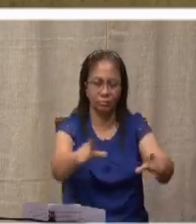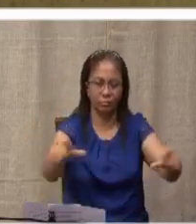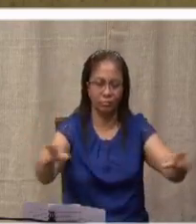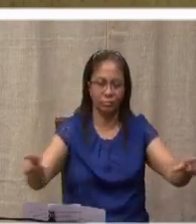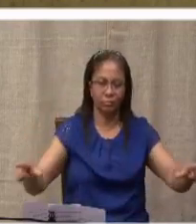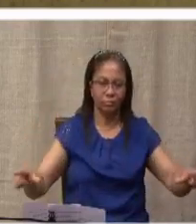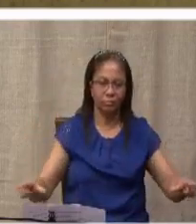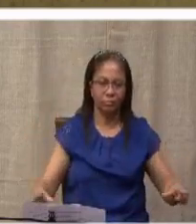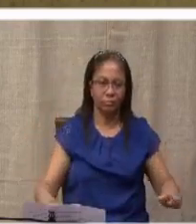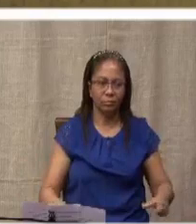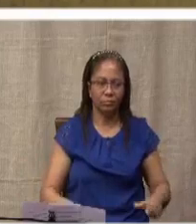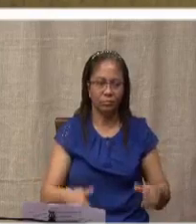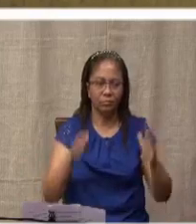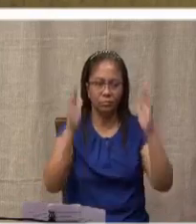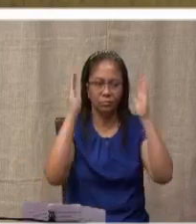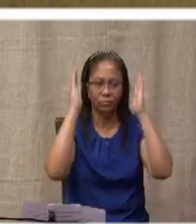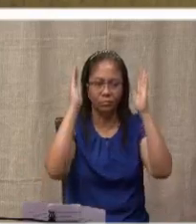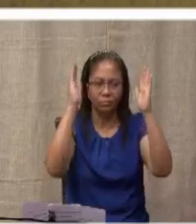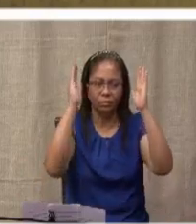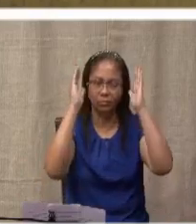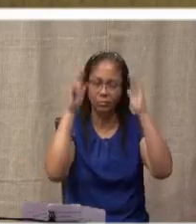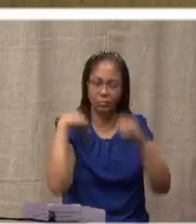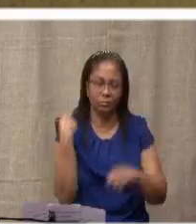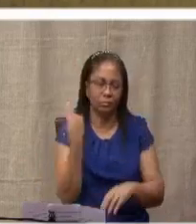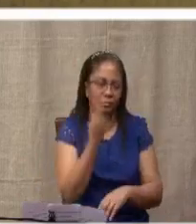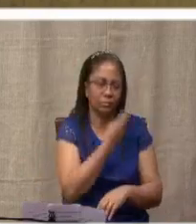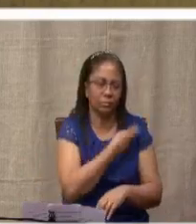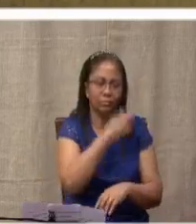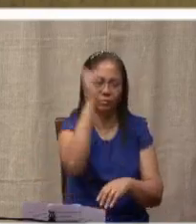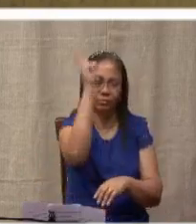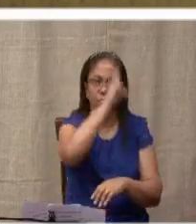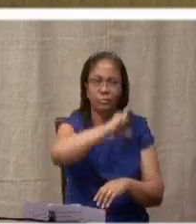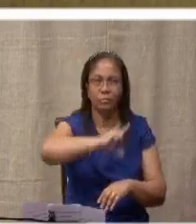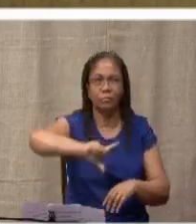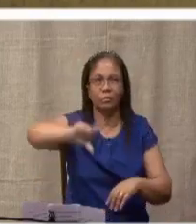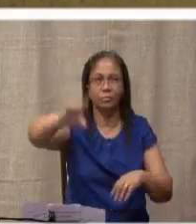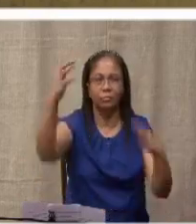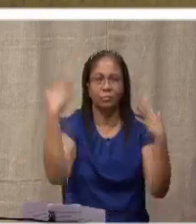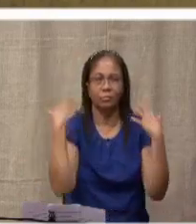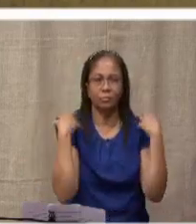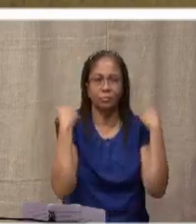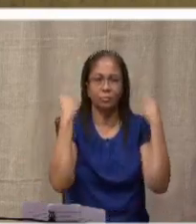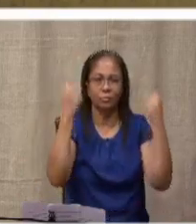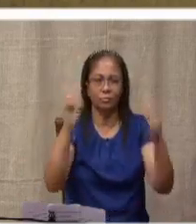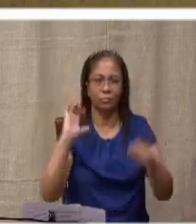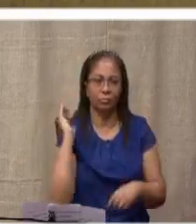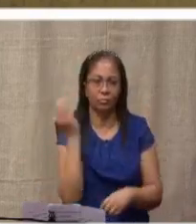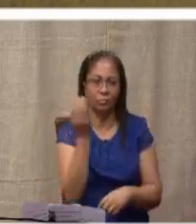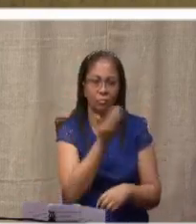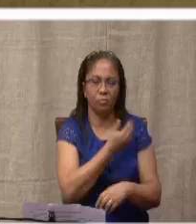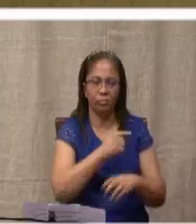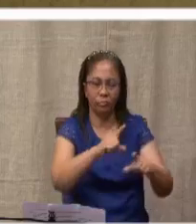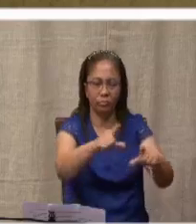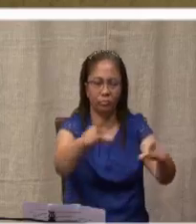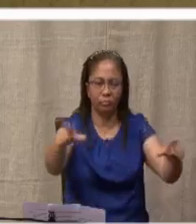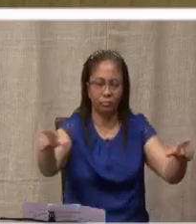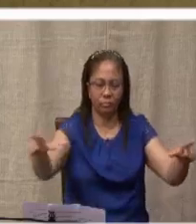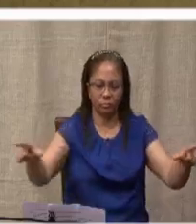lord hear us o lord and heal our